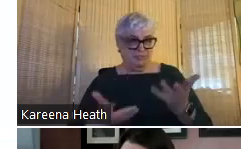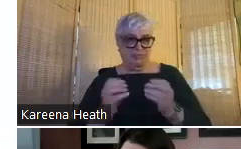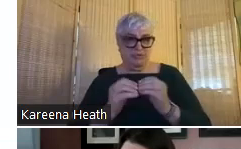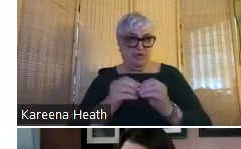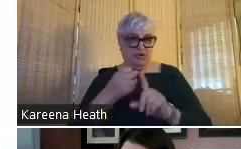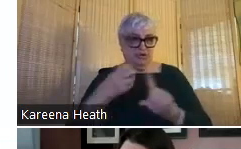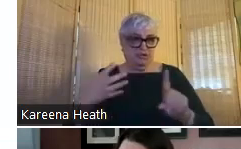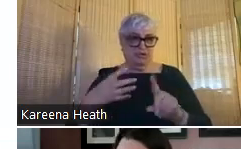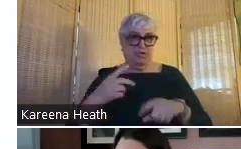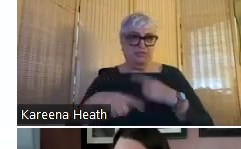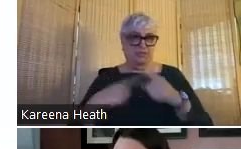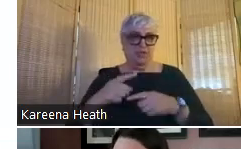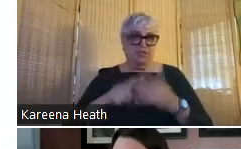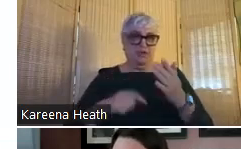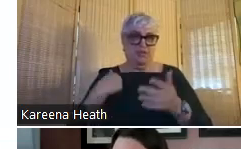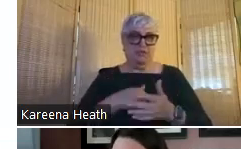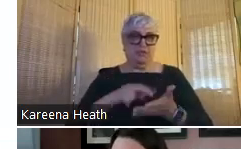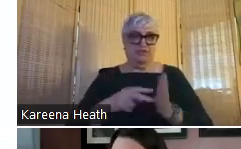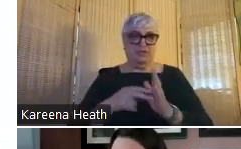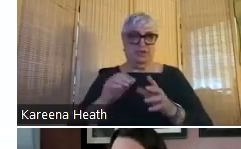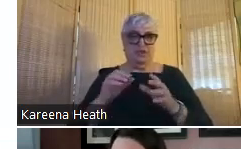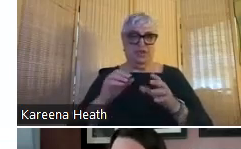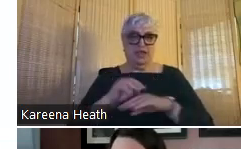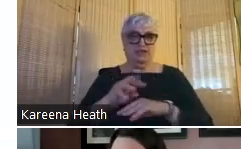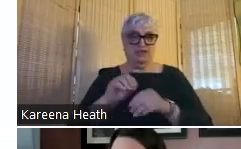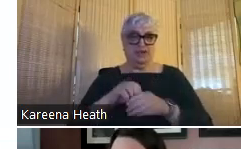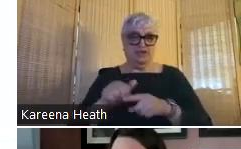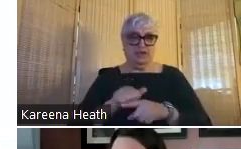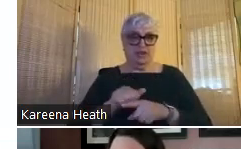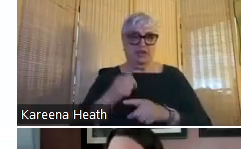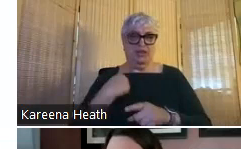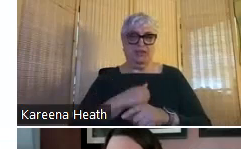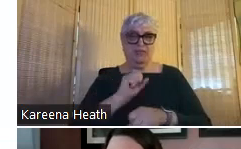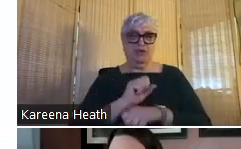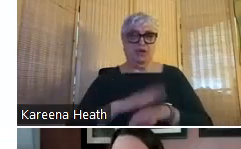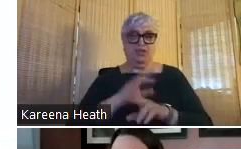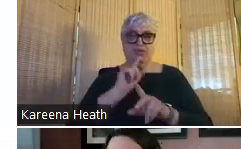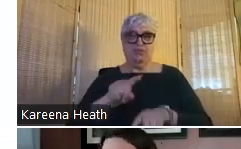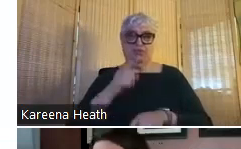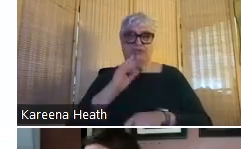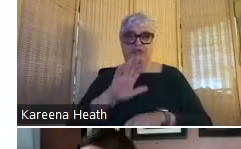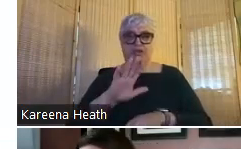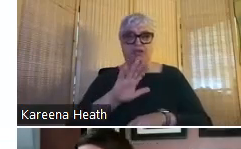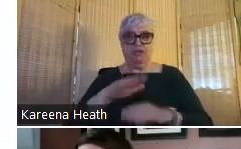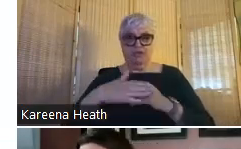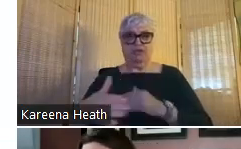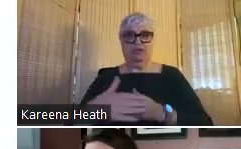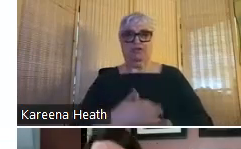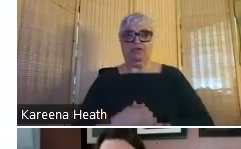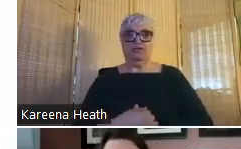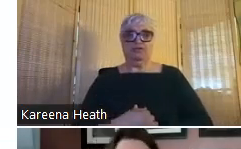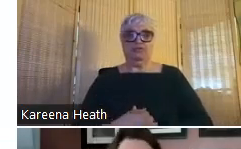quick explanation of what we mean when we say counselors in training, and we'll work on written responses for the rest.